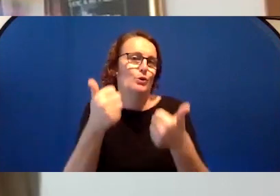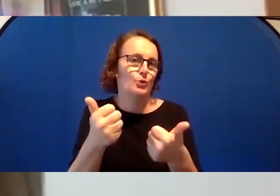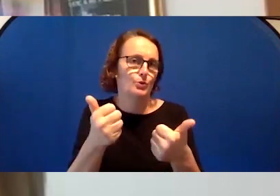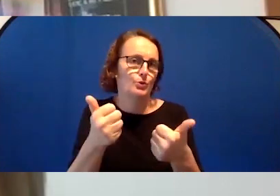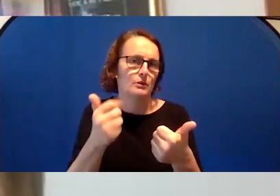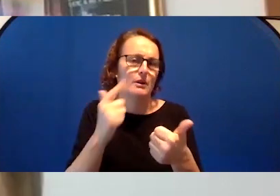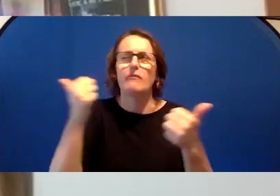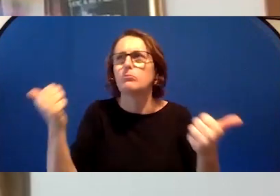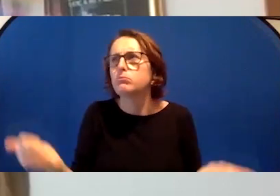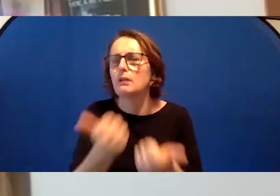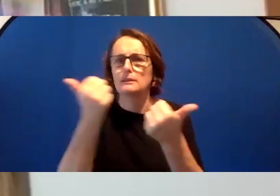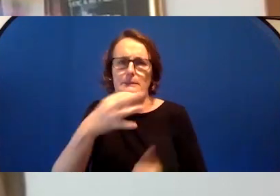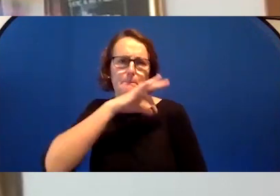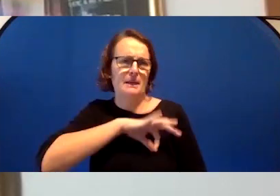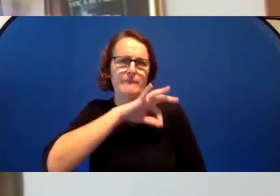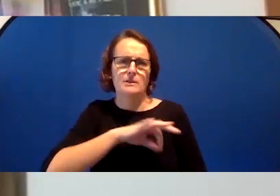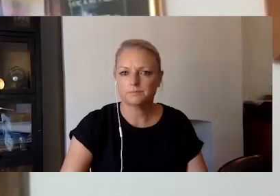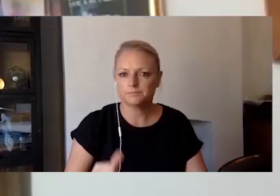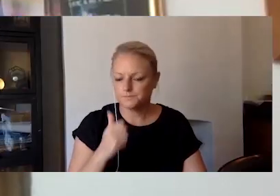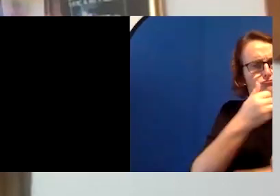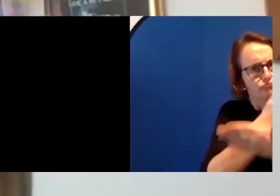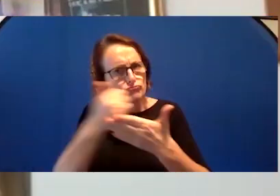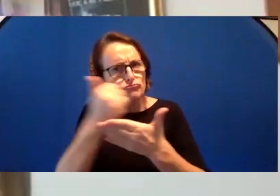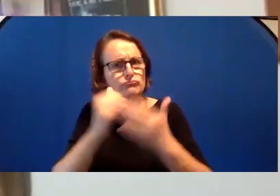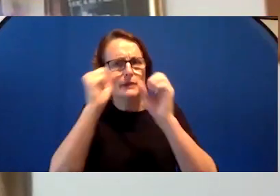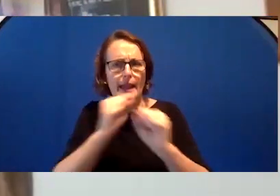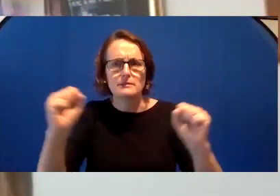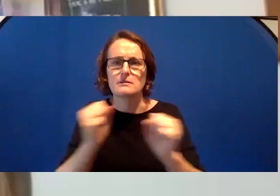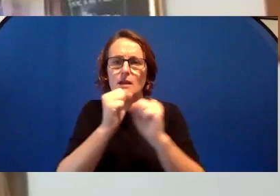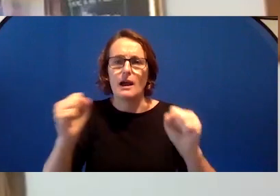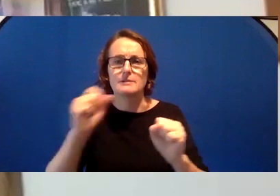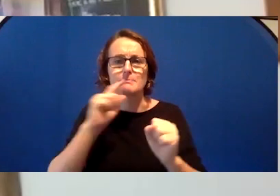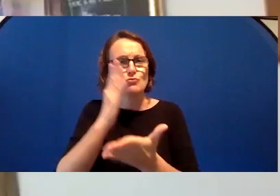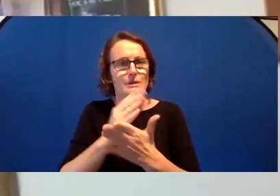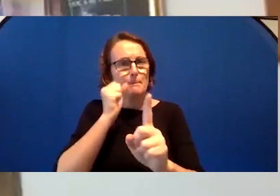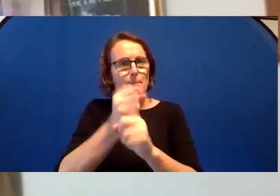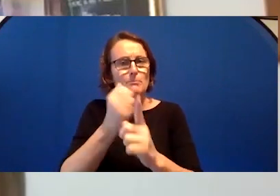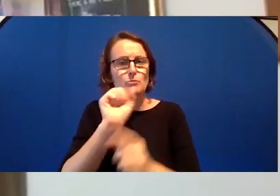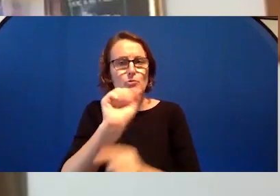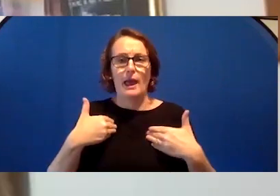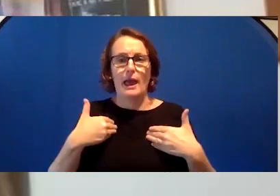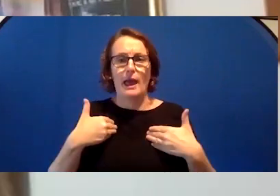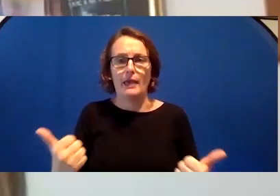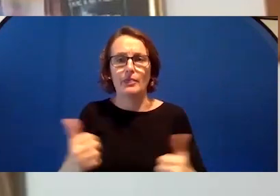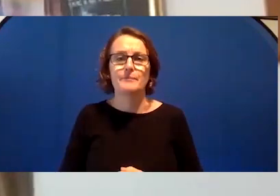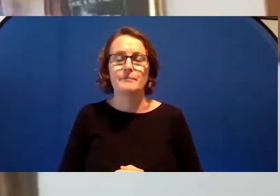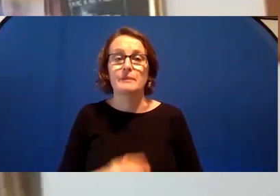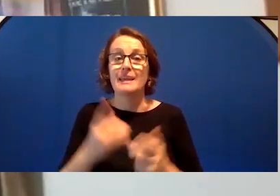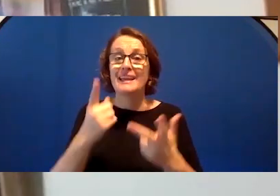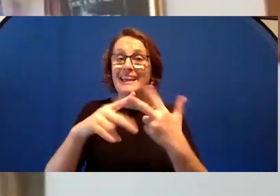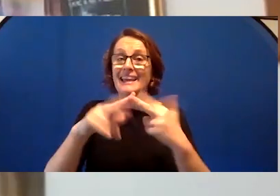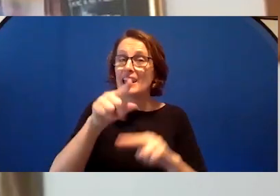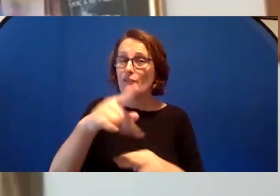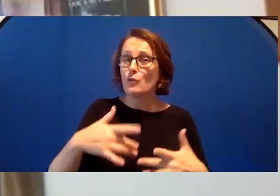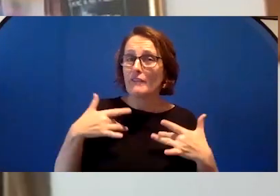countless benefits to exercise, and our best resource is our health as it impacts everything else. And of course, if you are feeling